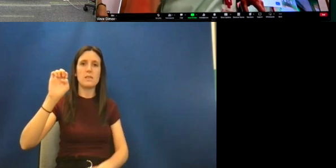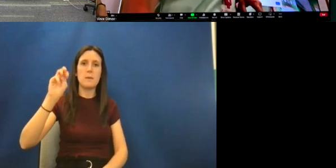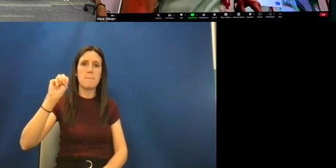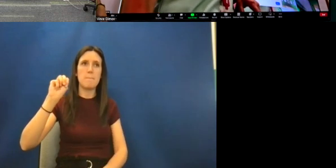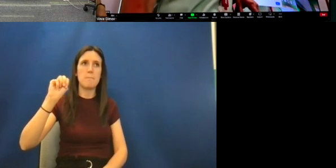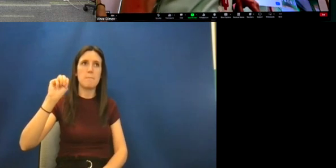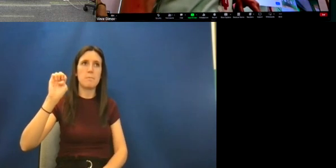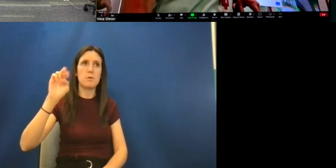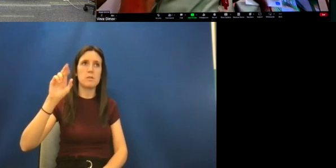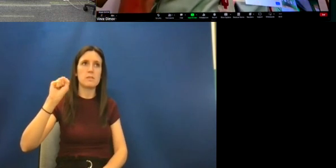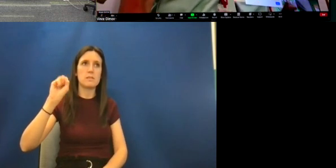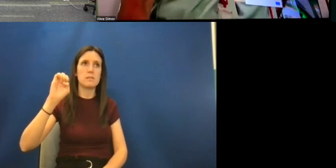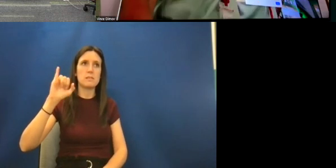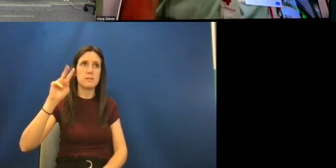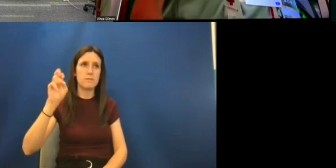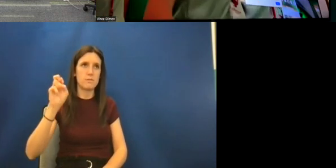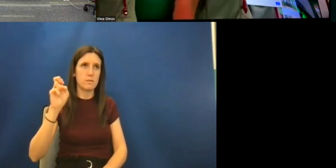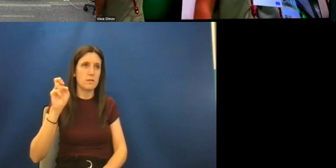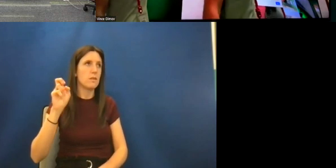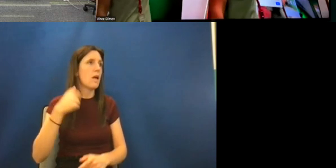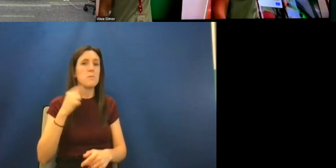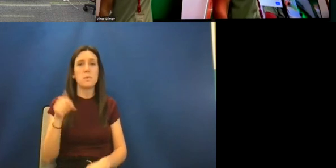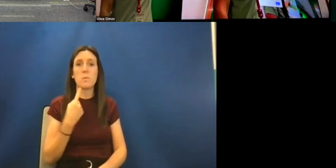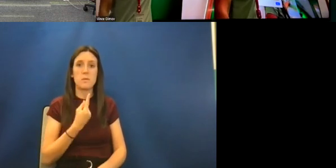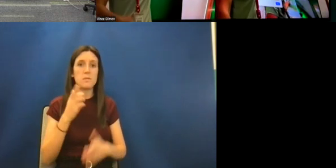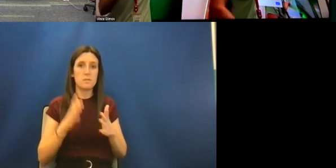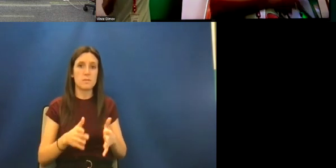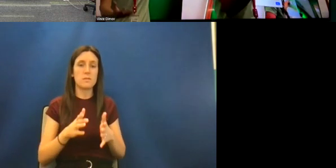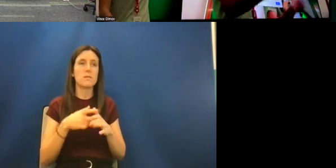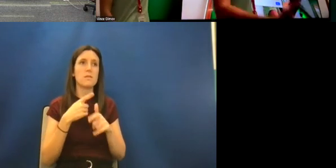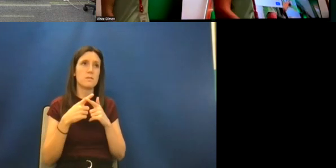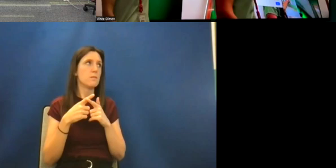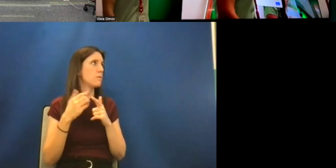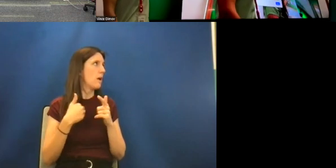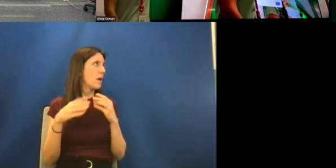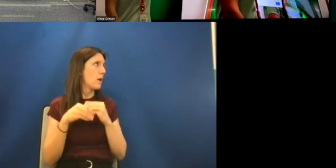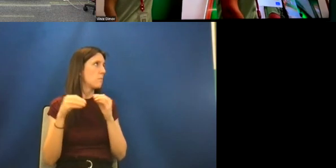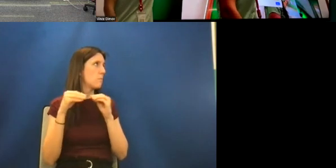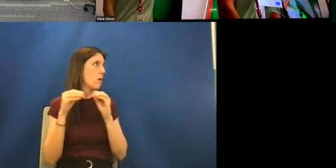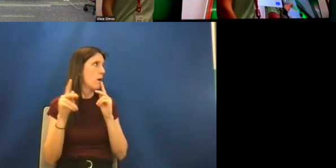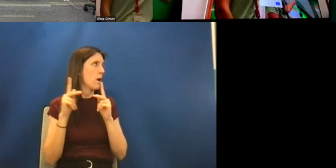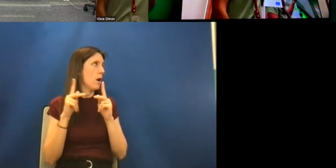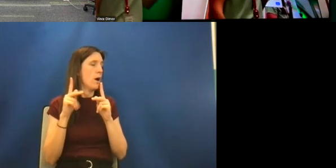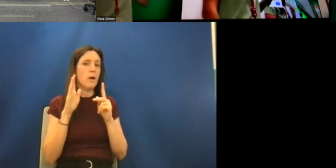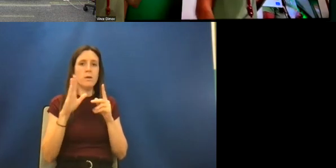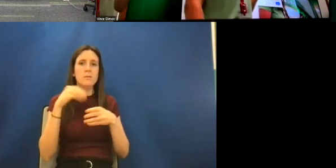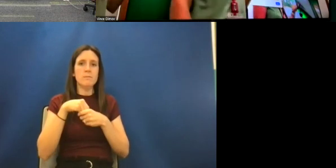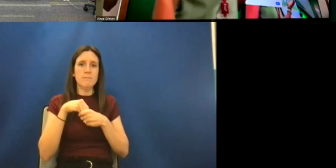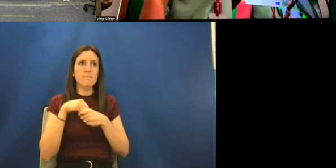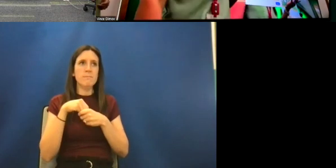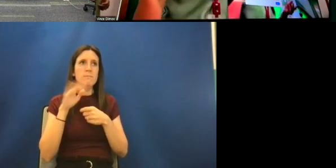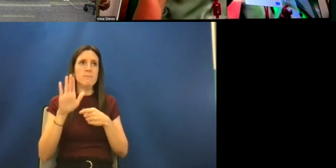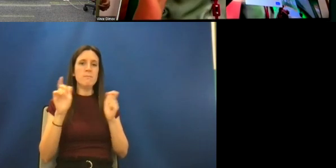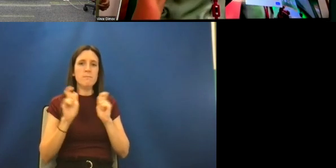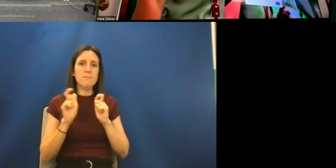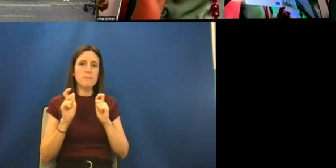and then here's all your options. So I'm the only person, so that's why I'm the only one showing up. But if you have more people on, they'll be like in your little. What's